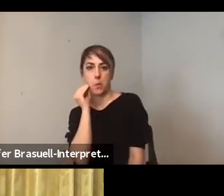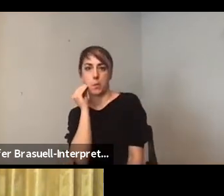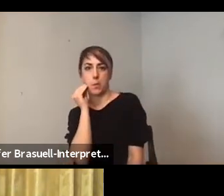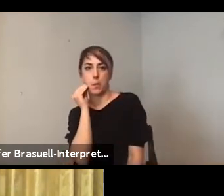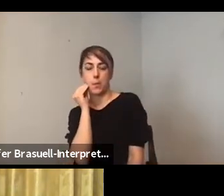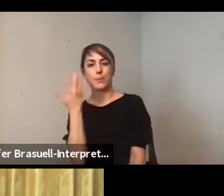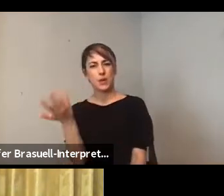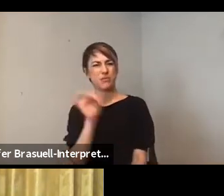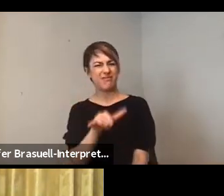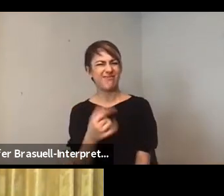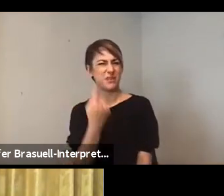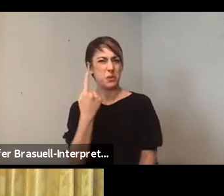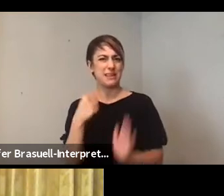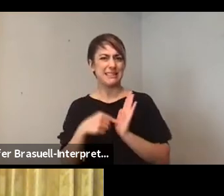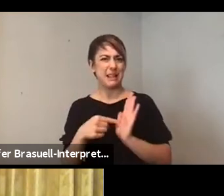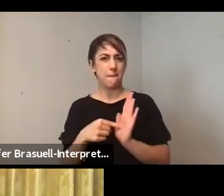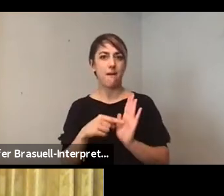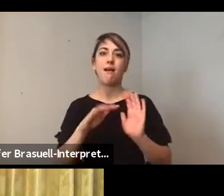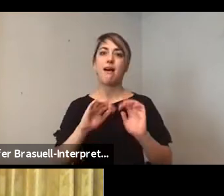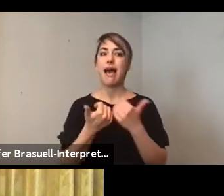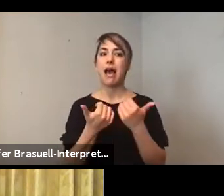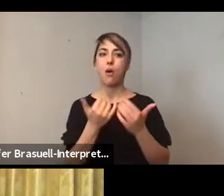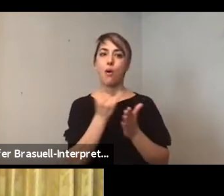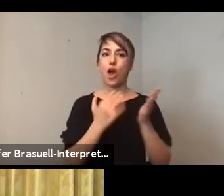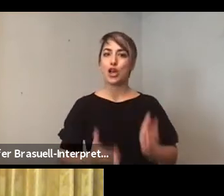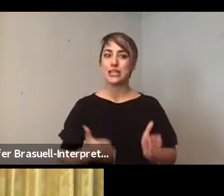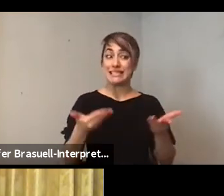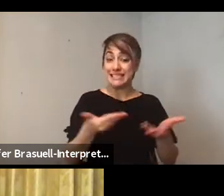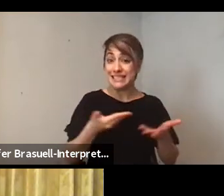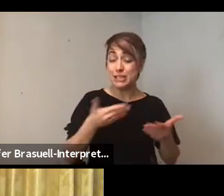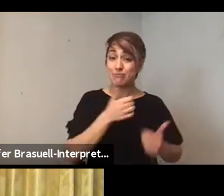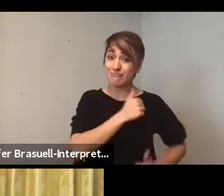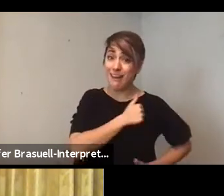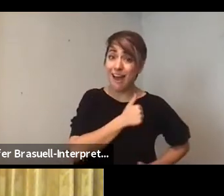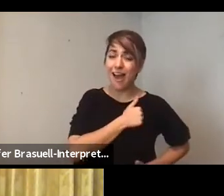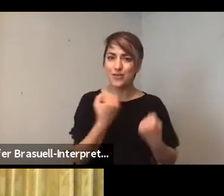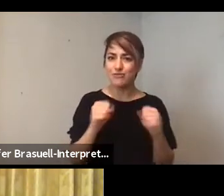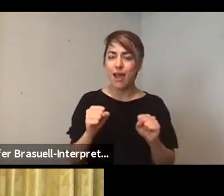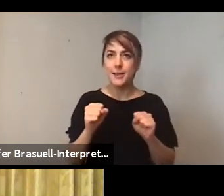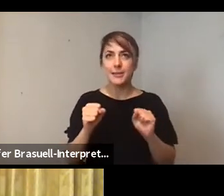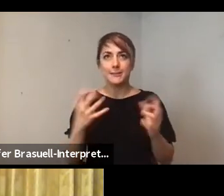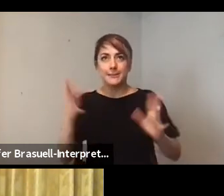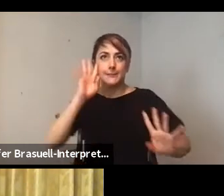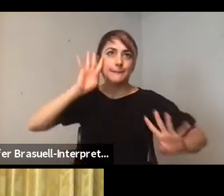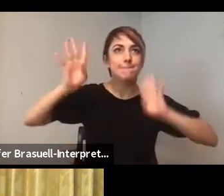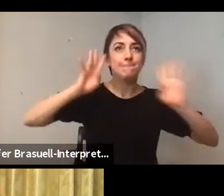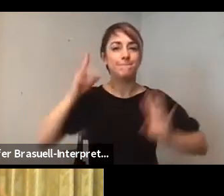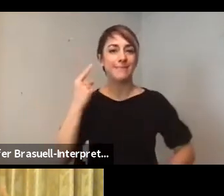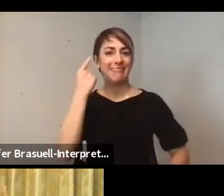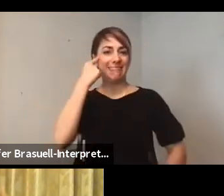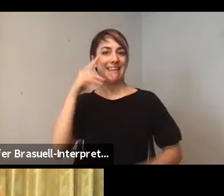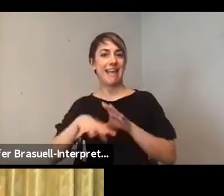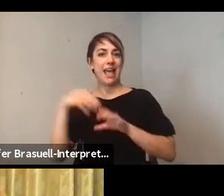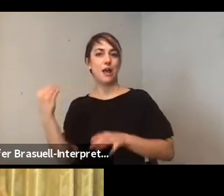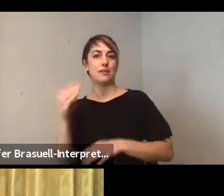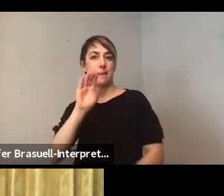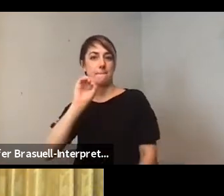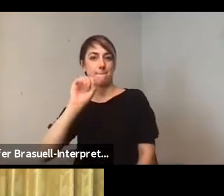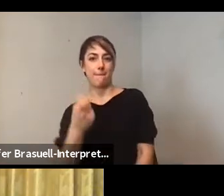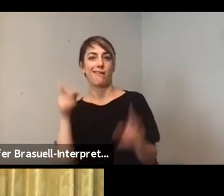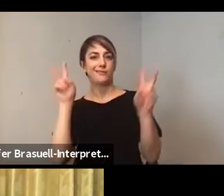outside of the box and trying to get us away from the screen. So just to understand, they are